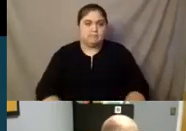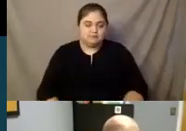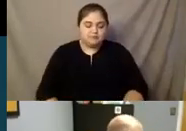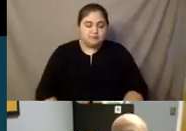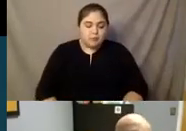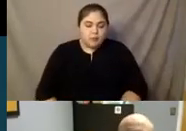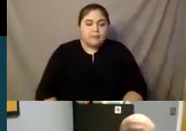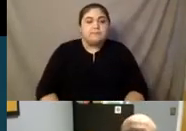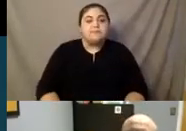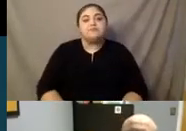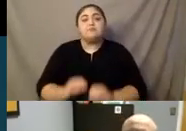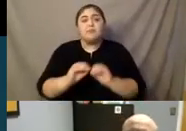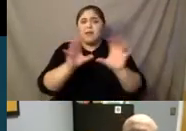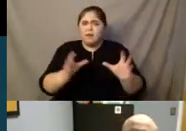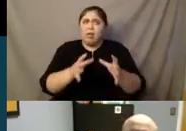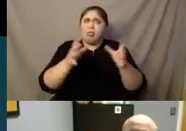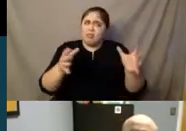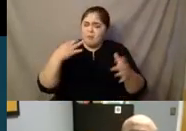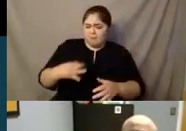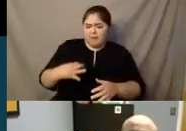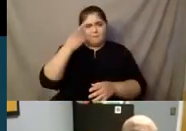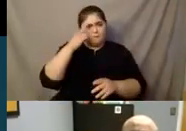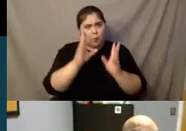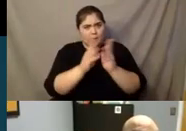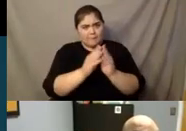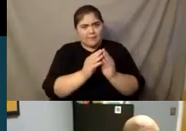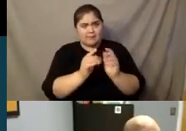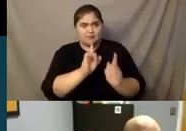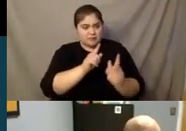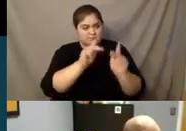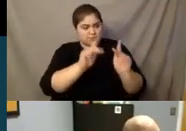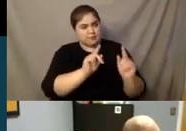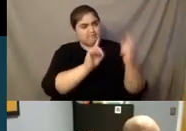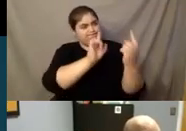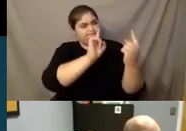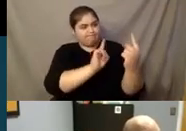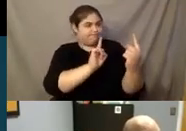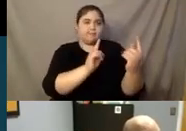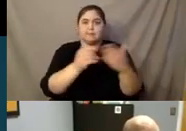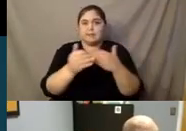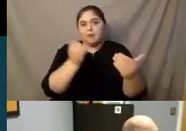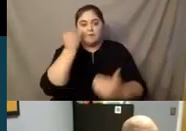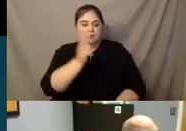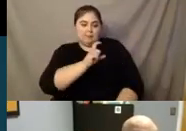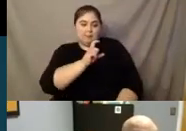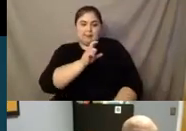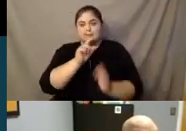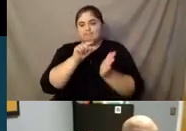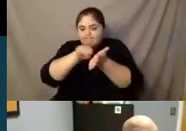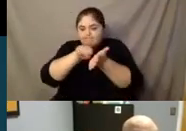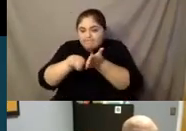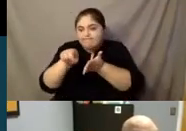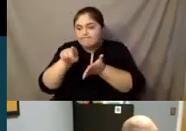Obviously, there are a lot of benefits to in-person meetings, whether it's a police officer investigating a case before